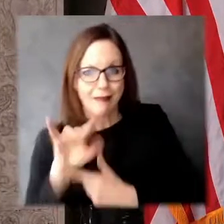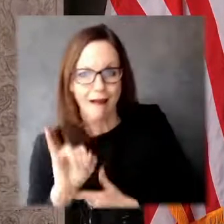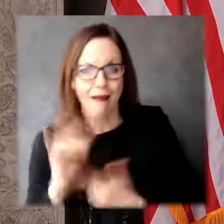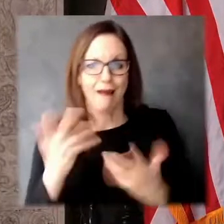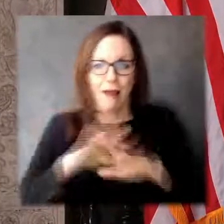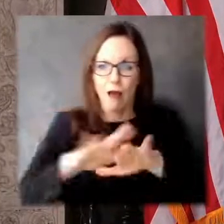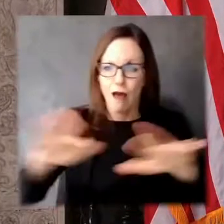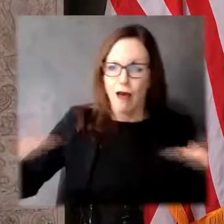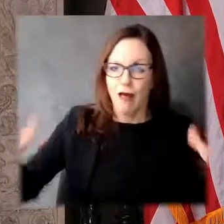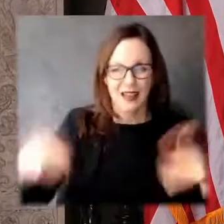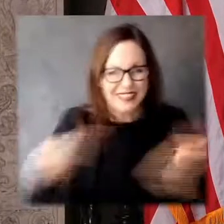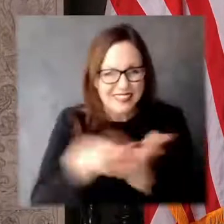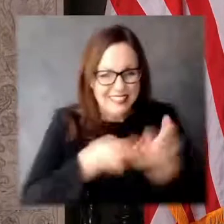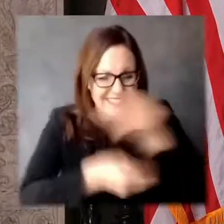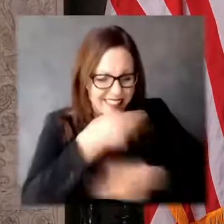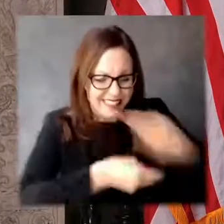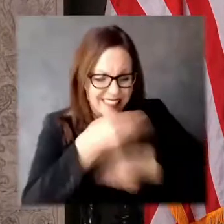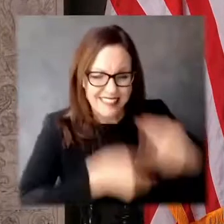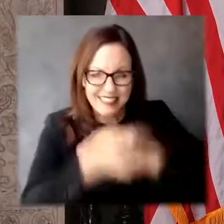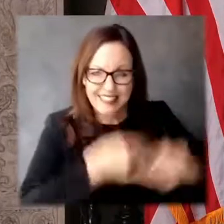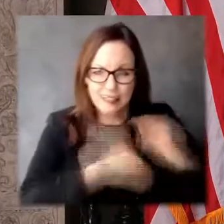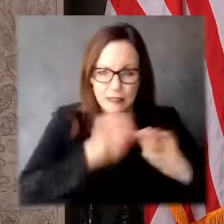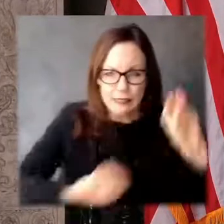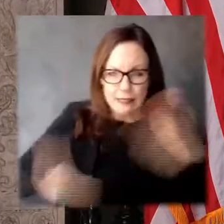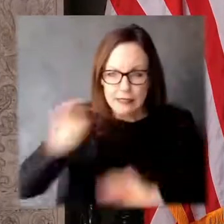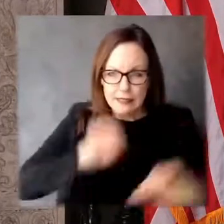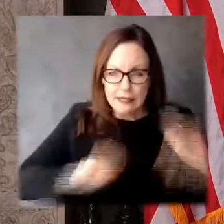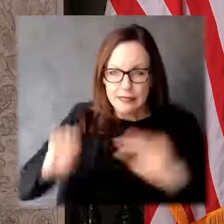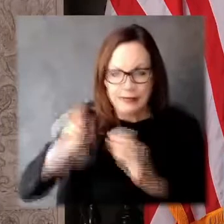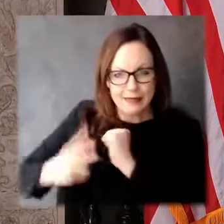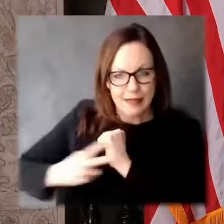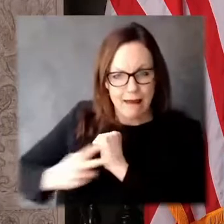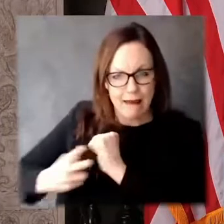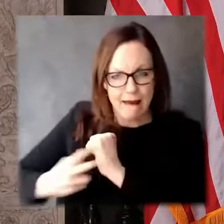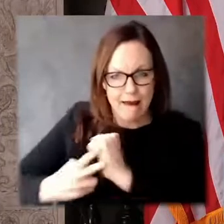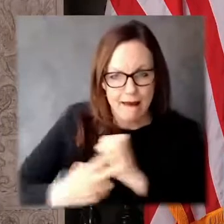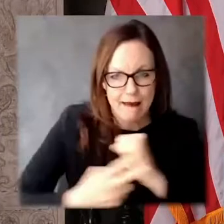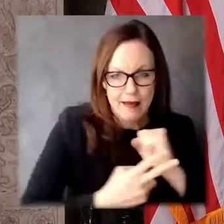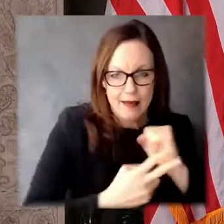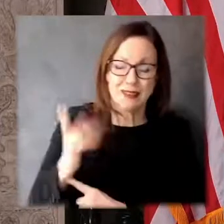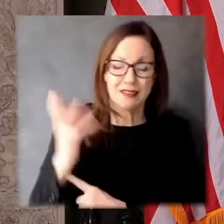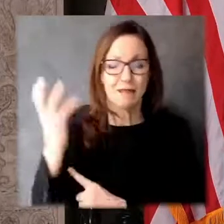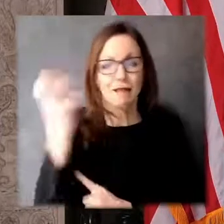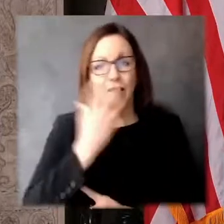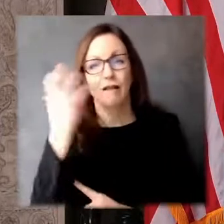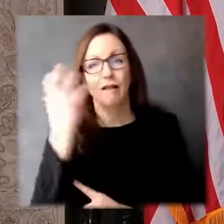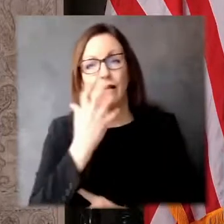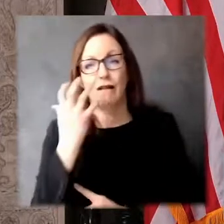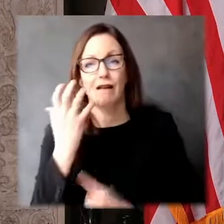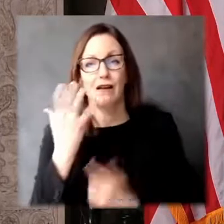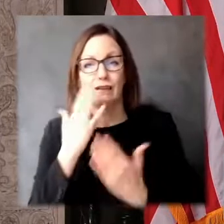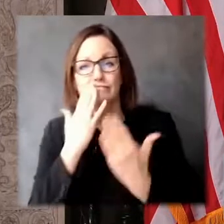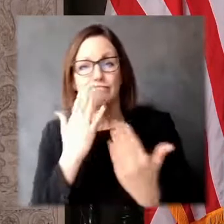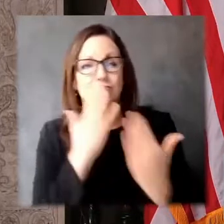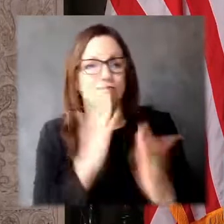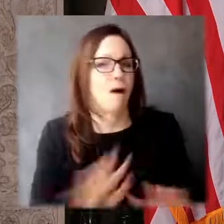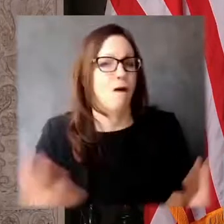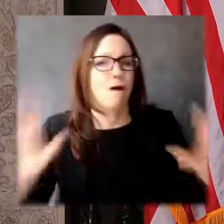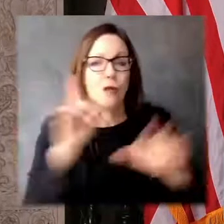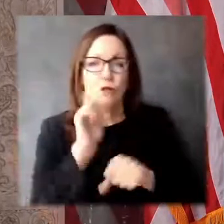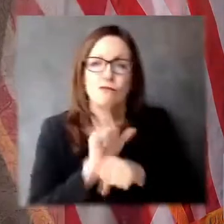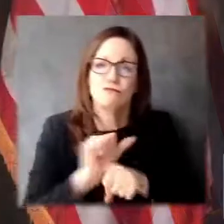fiscal years to make sure we had resources available to respond to this pandemic and invest in our economic